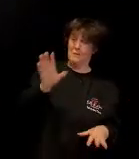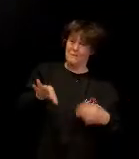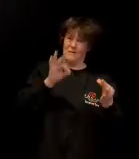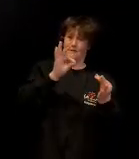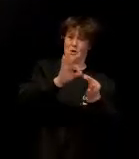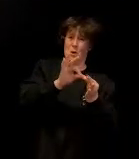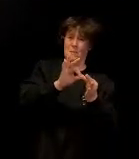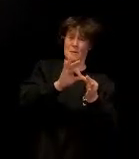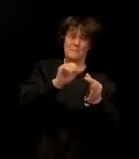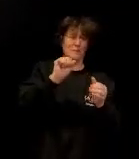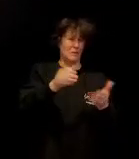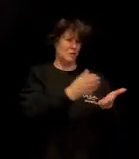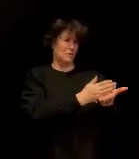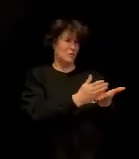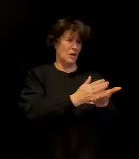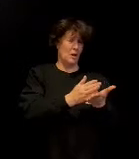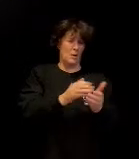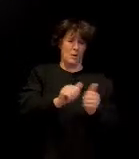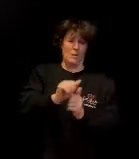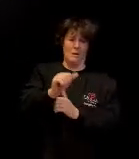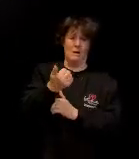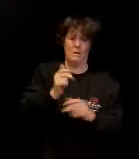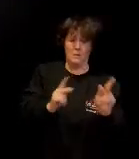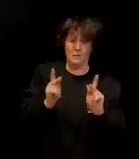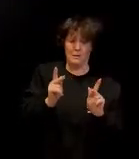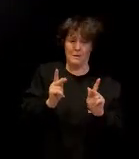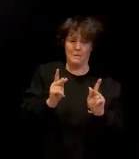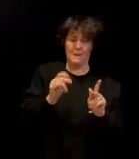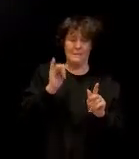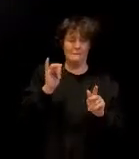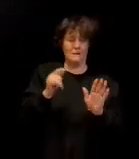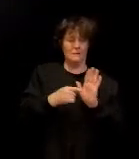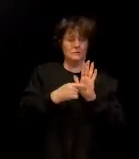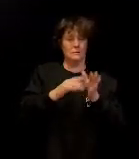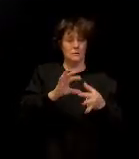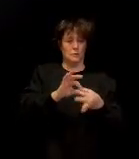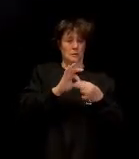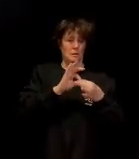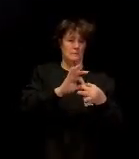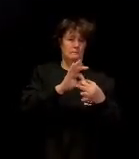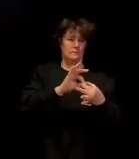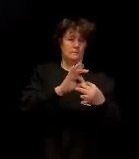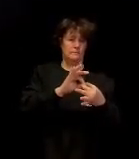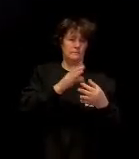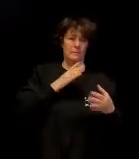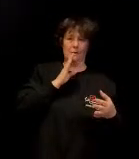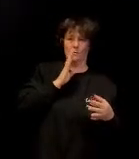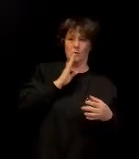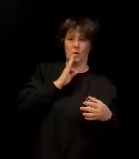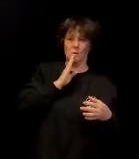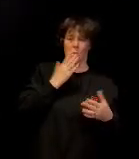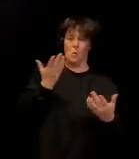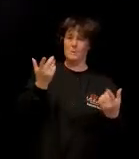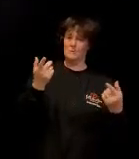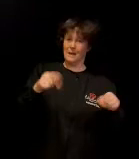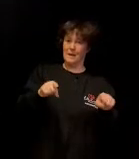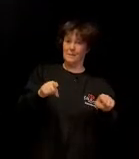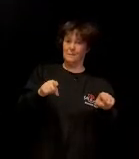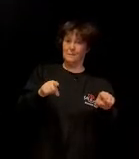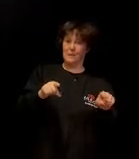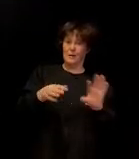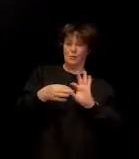people's lives. That right there is a relationship. Amen. When I talk to somebody about what's going on, I'm